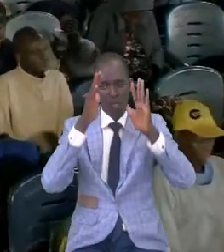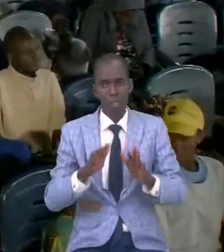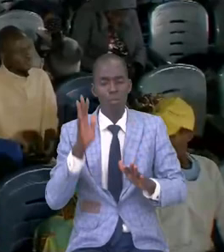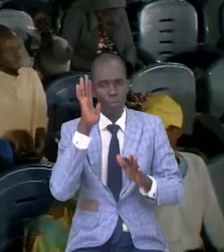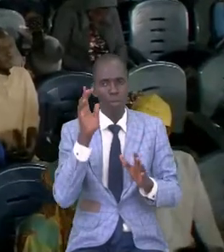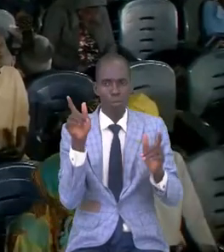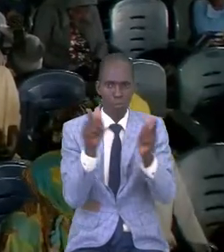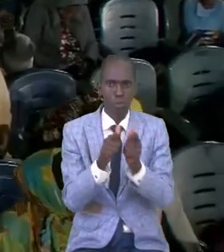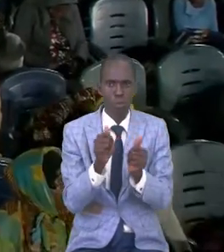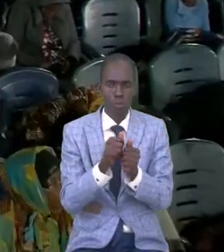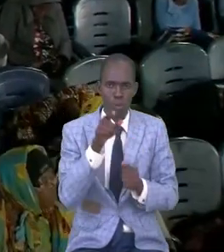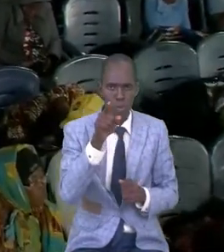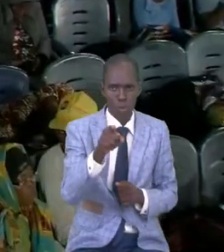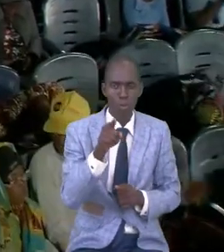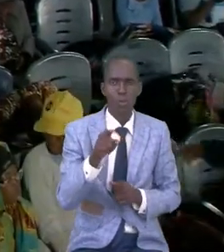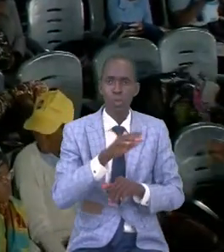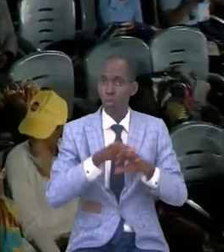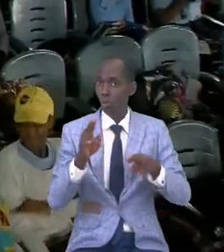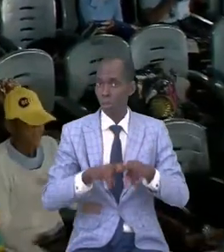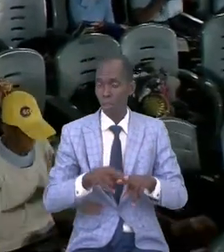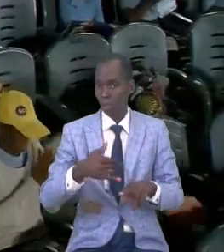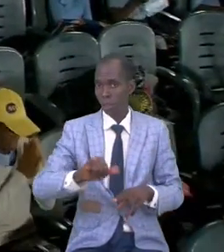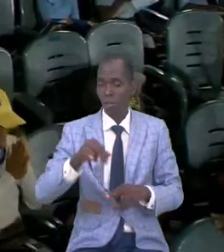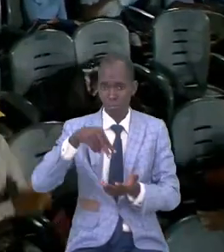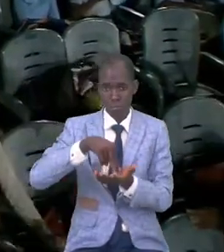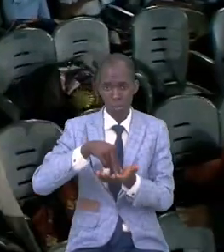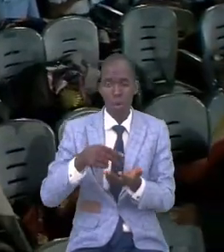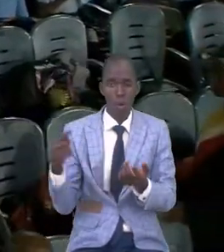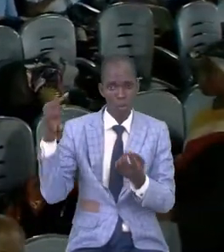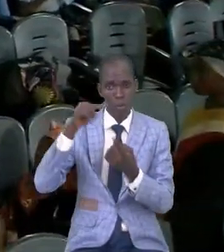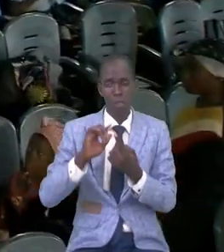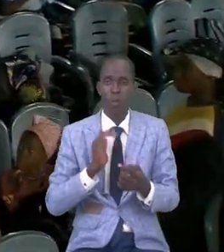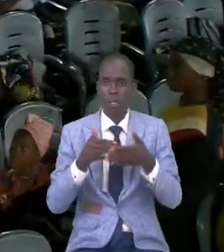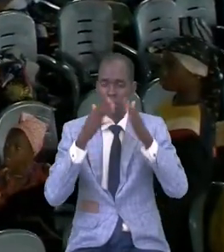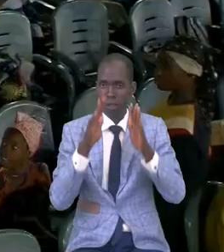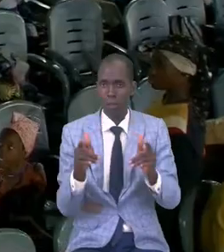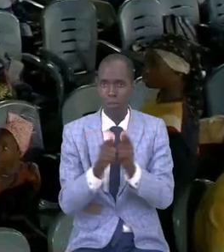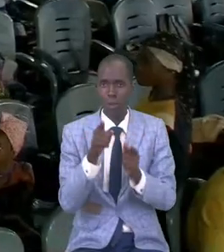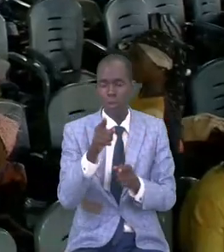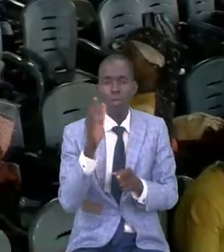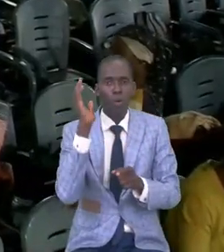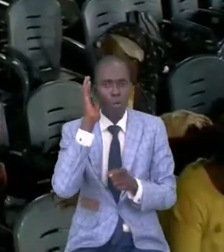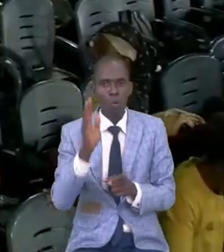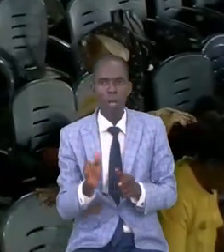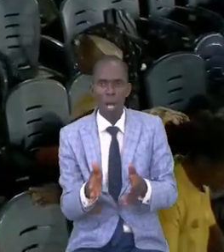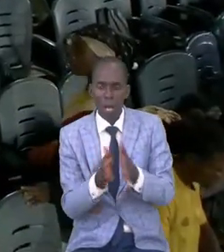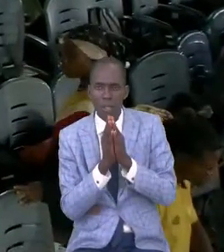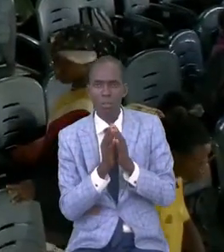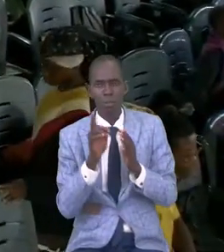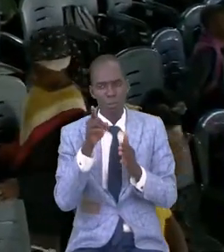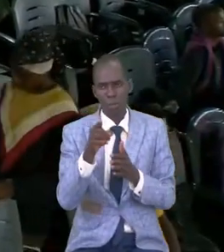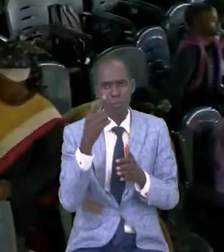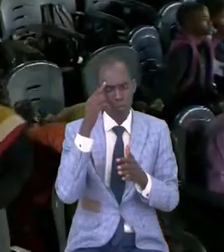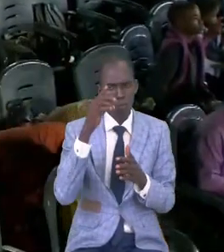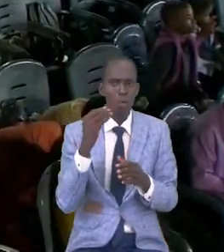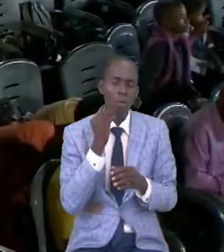your details so we can help you later for you to continue in the Lord. I call